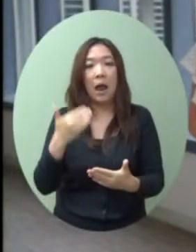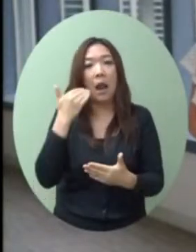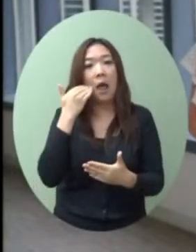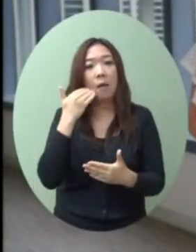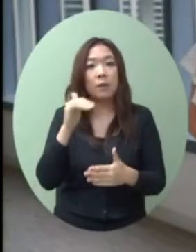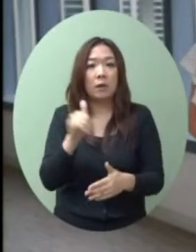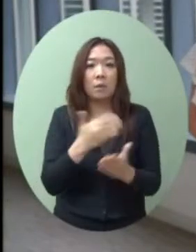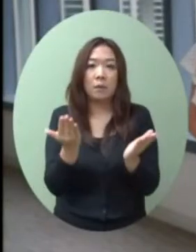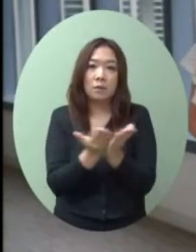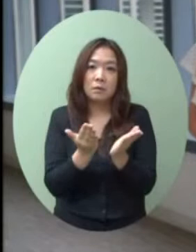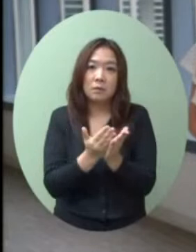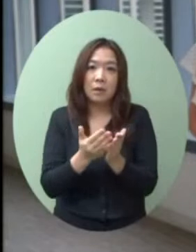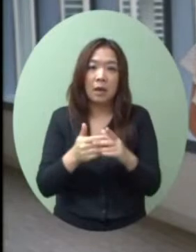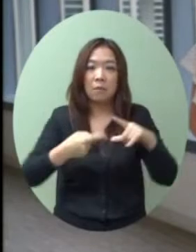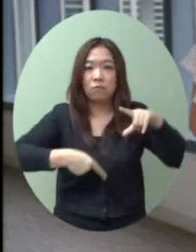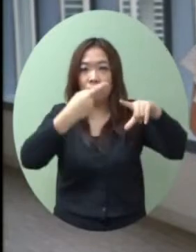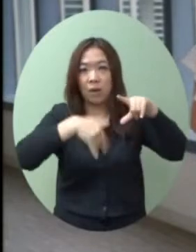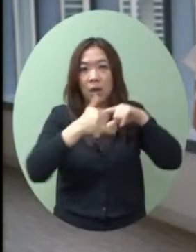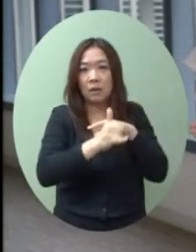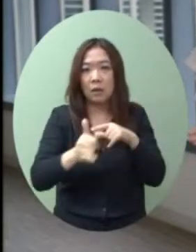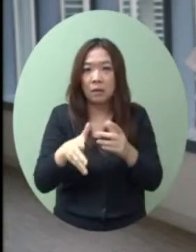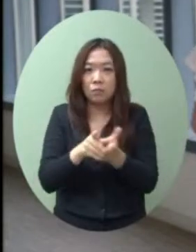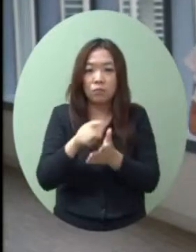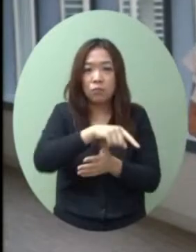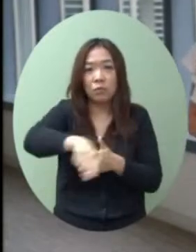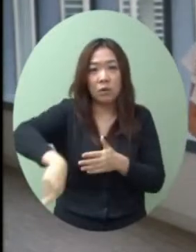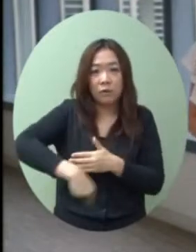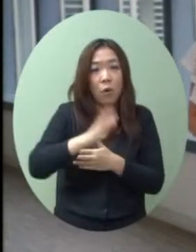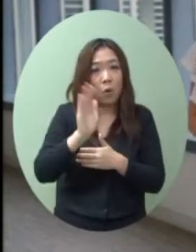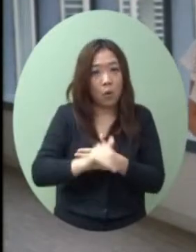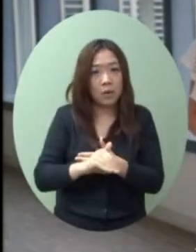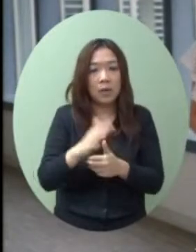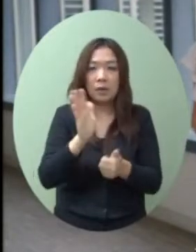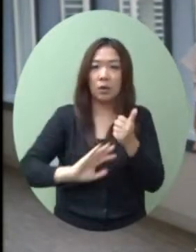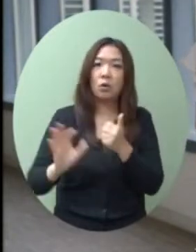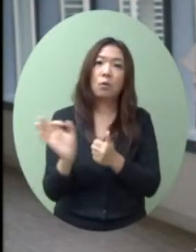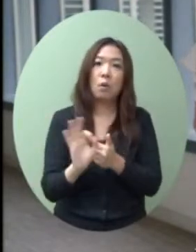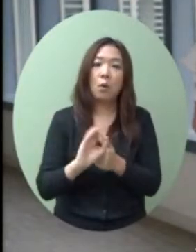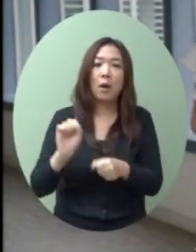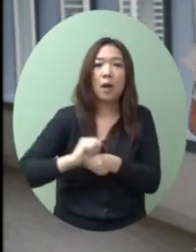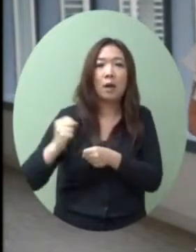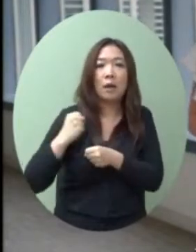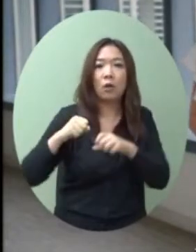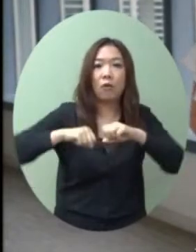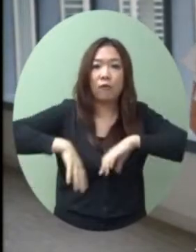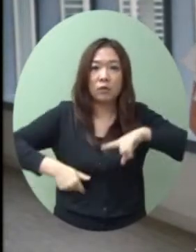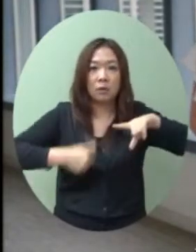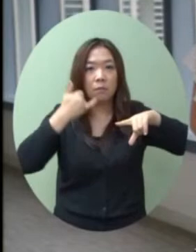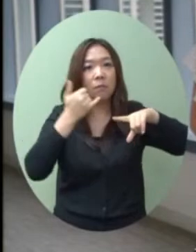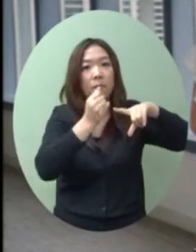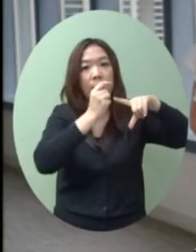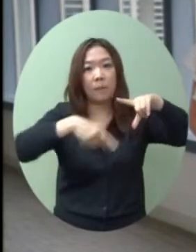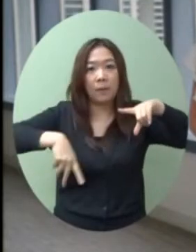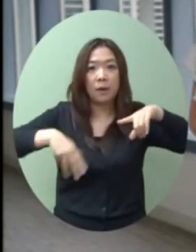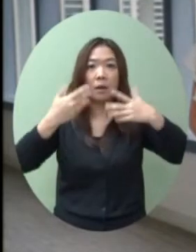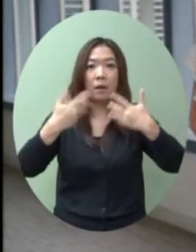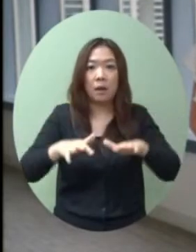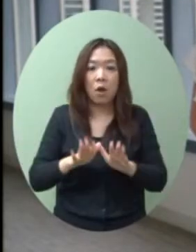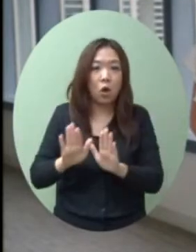Now, most members of the public can use the blue code to enter designated premises without